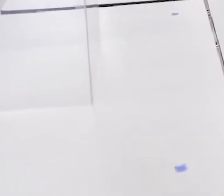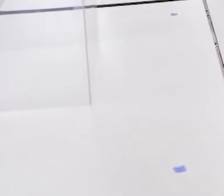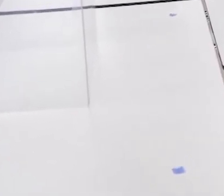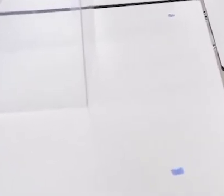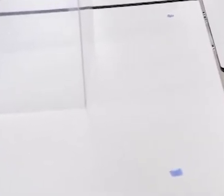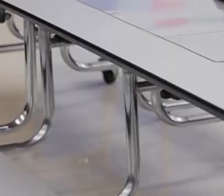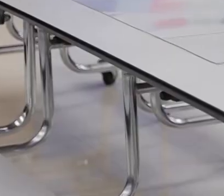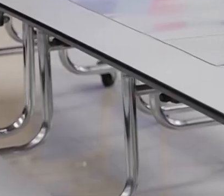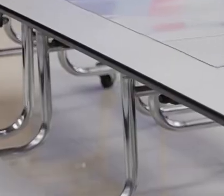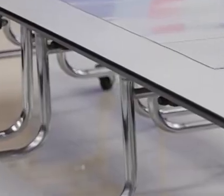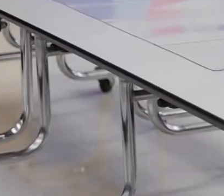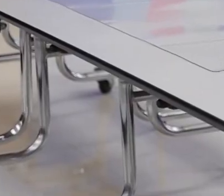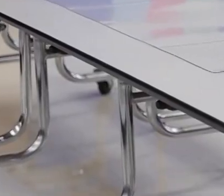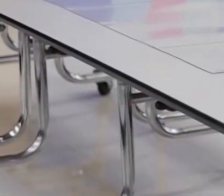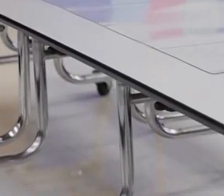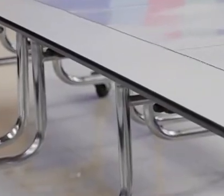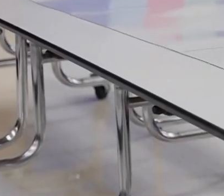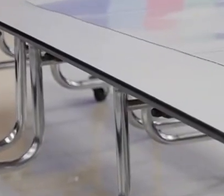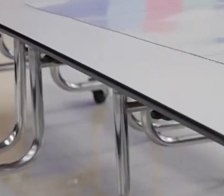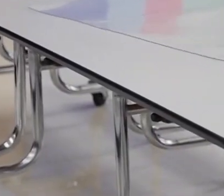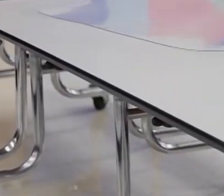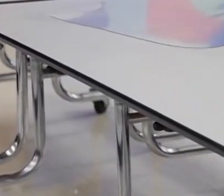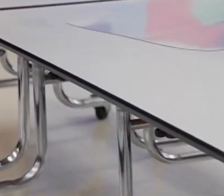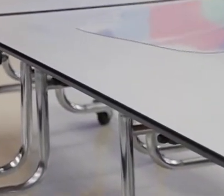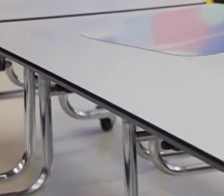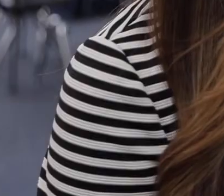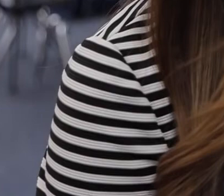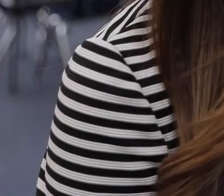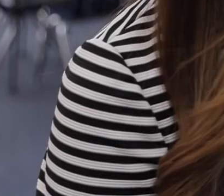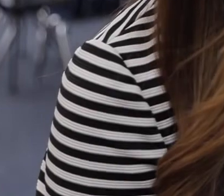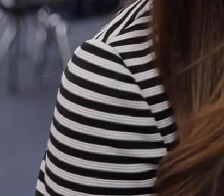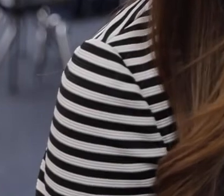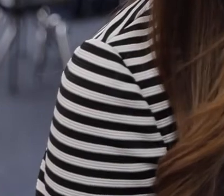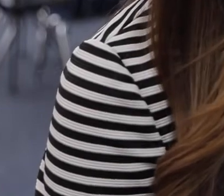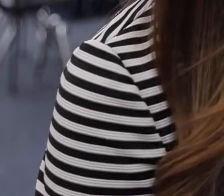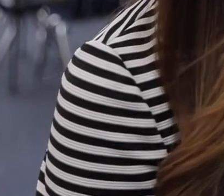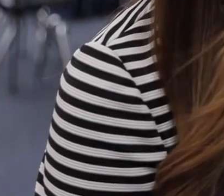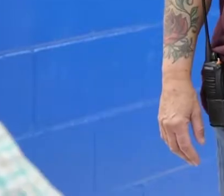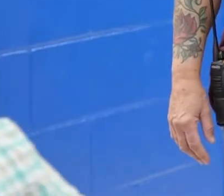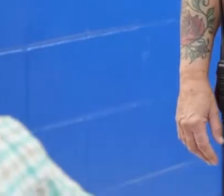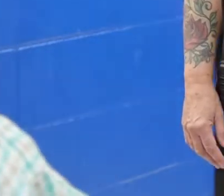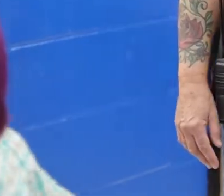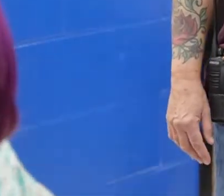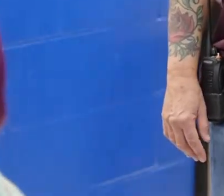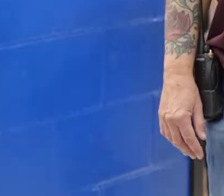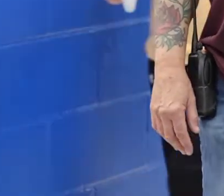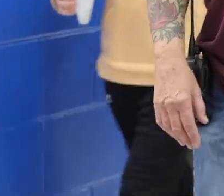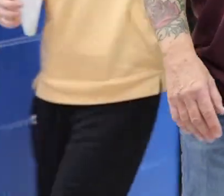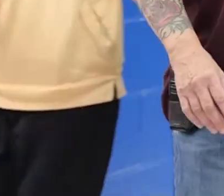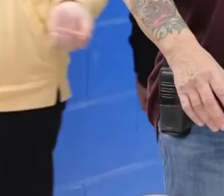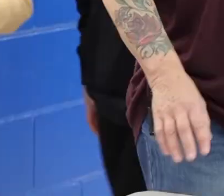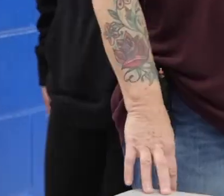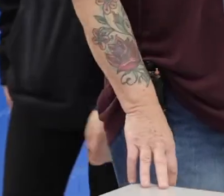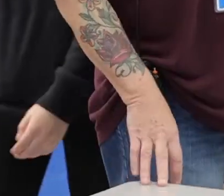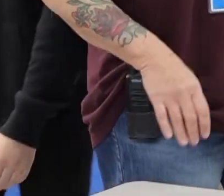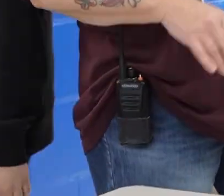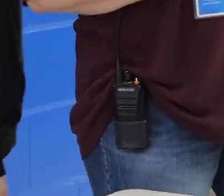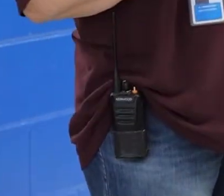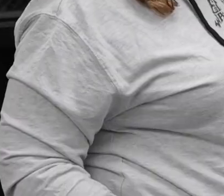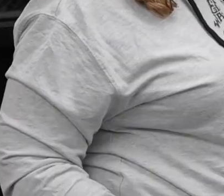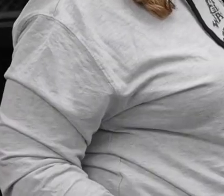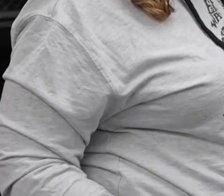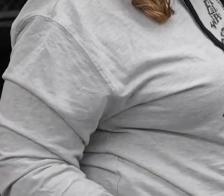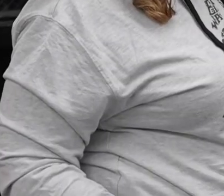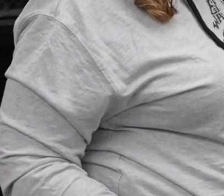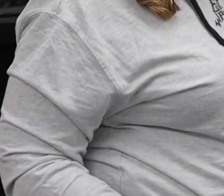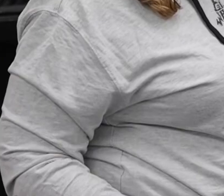students. She makes sure that it's clean, which has been huge during COVID. But I think the thing that sets her apart